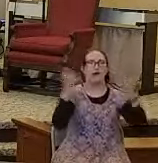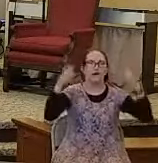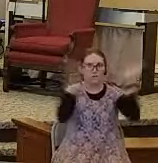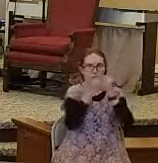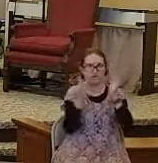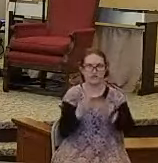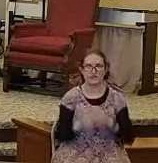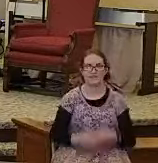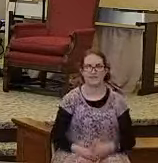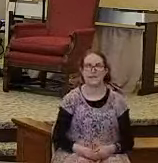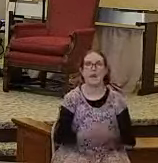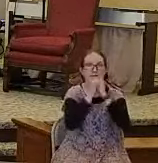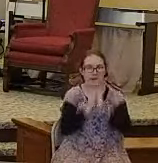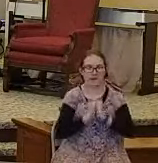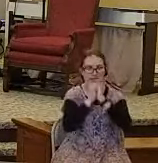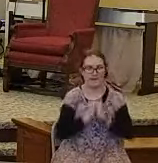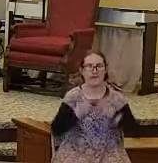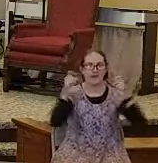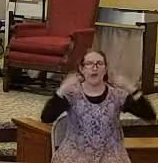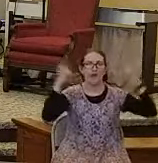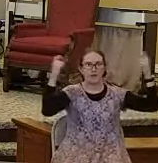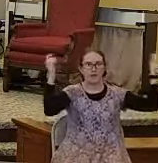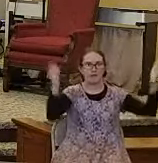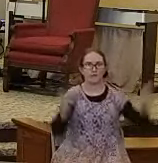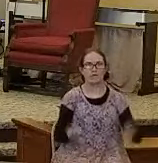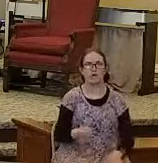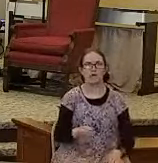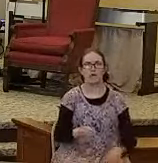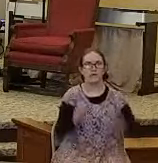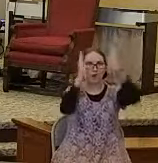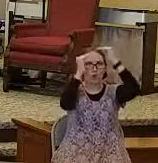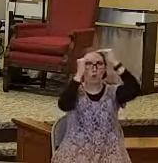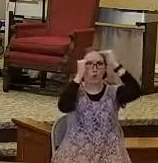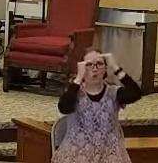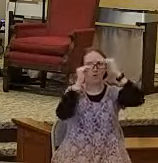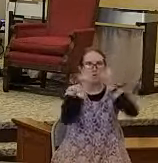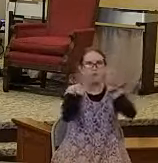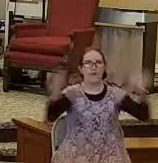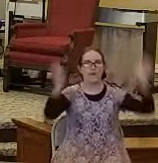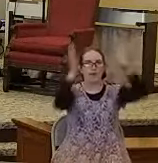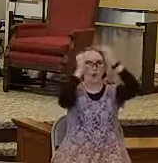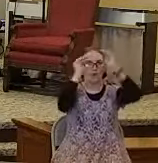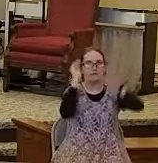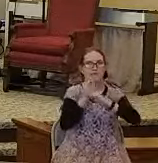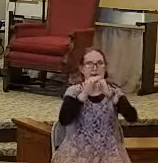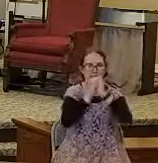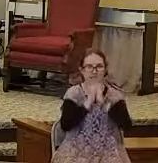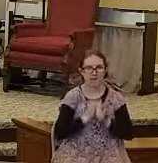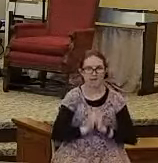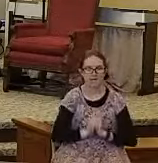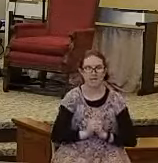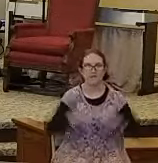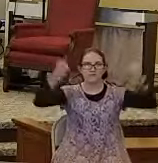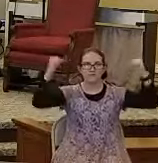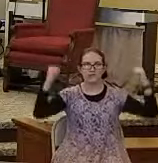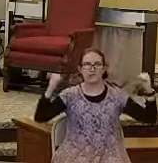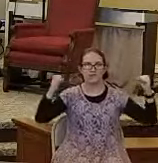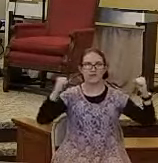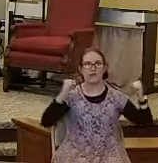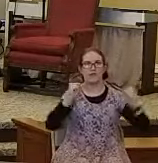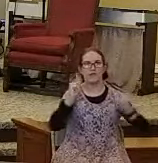Jesus. Amen, amen. Hallelujah. He's the hope for the hopeless tonight. Amen. He's the strength